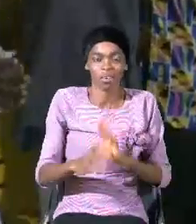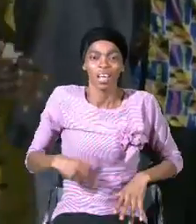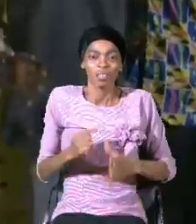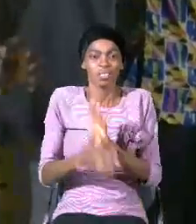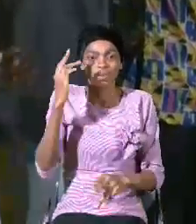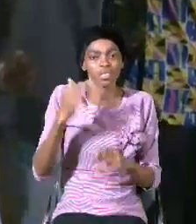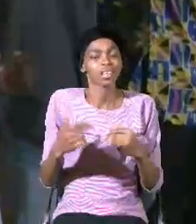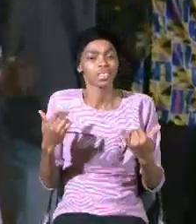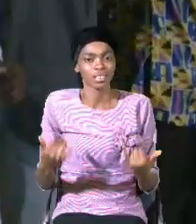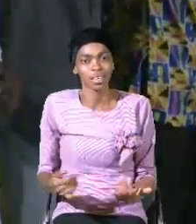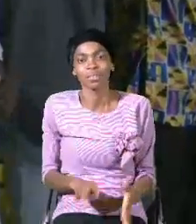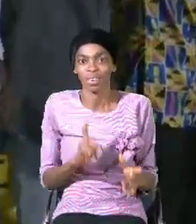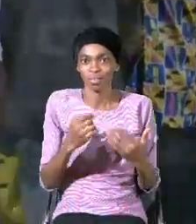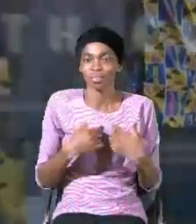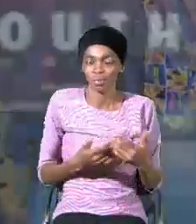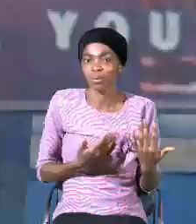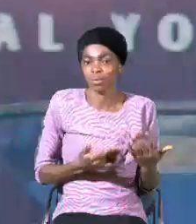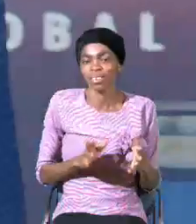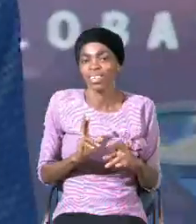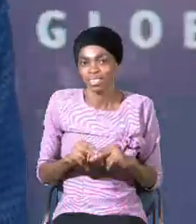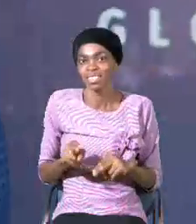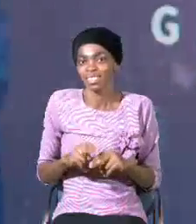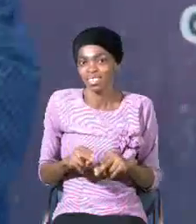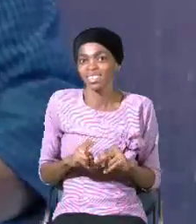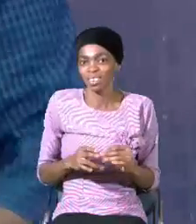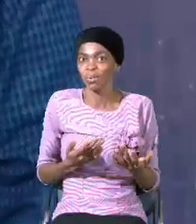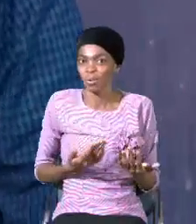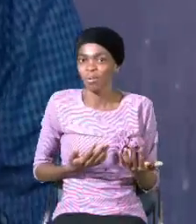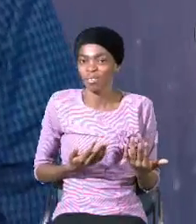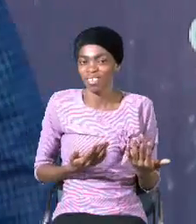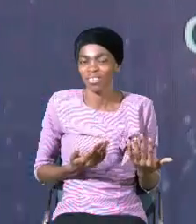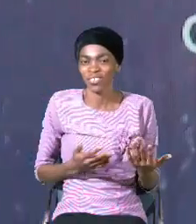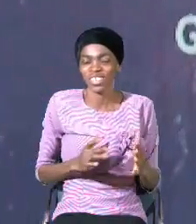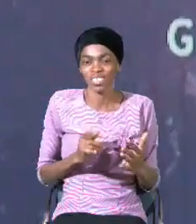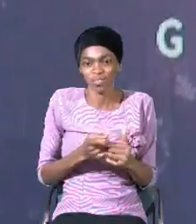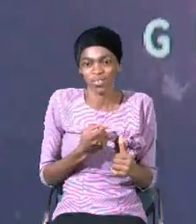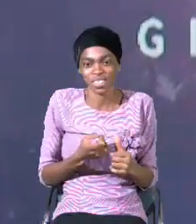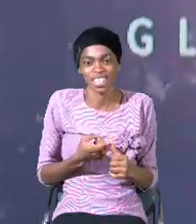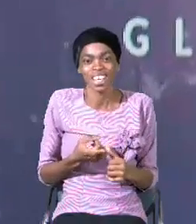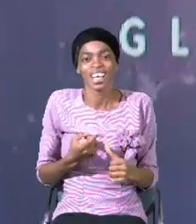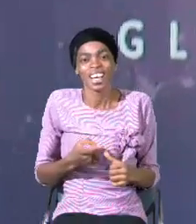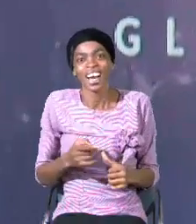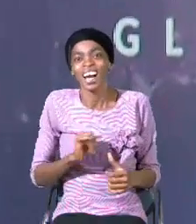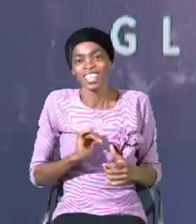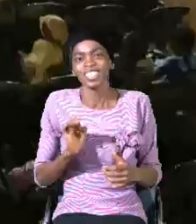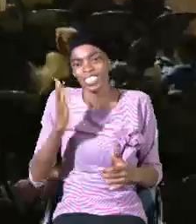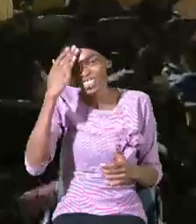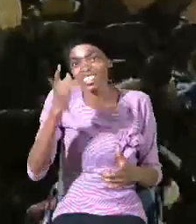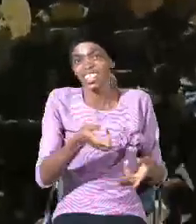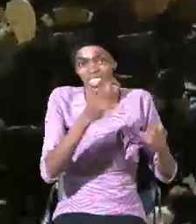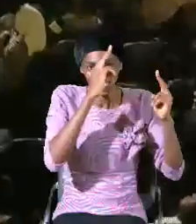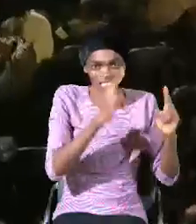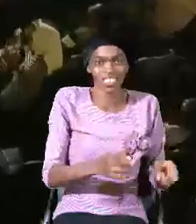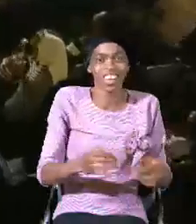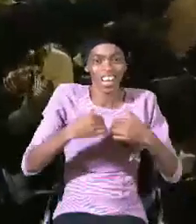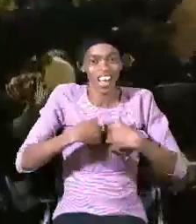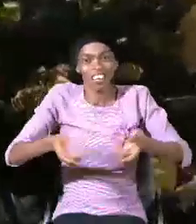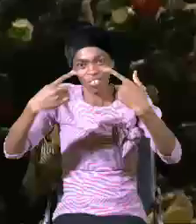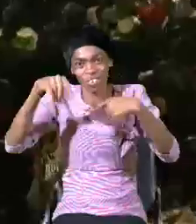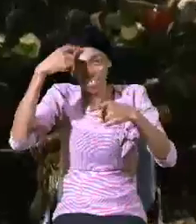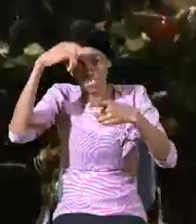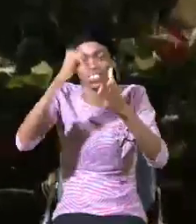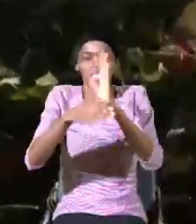Now please wait for me. Sit down first. Wait for me. I know that honor has come for you. I know that power